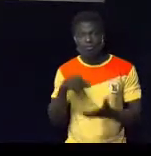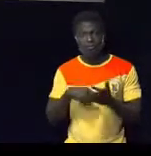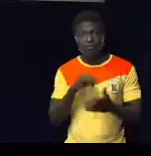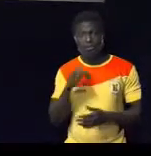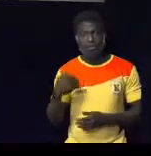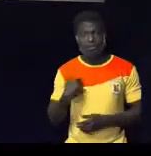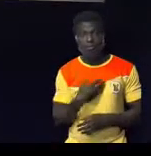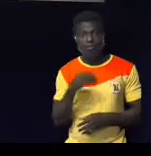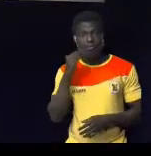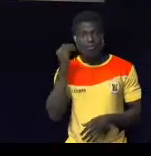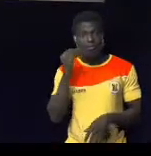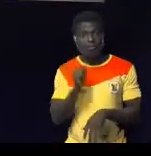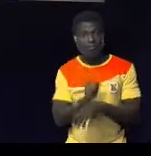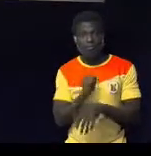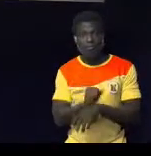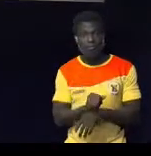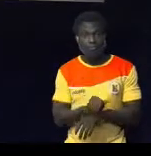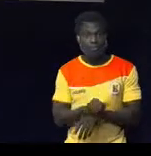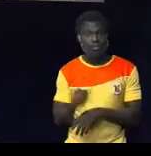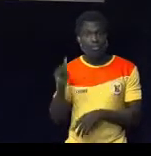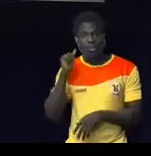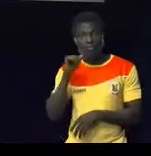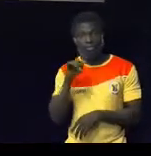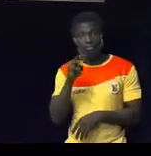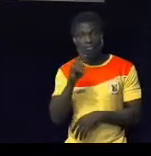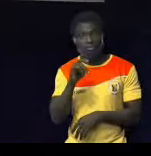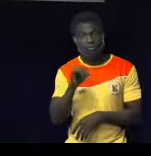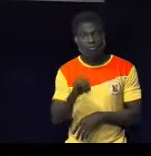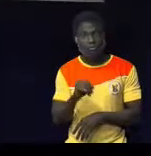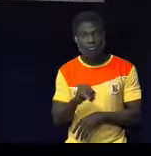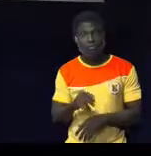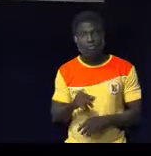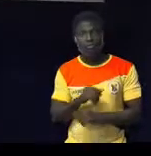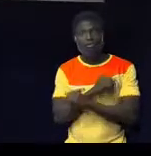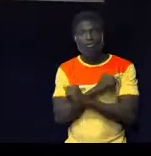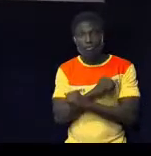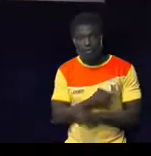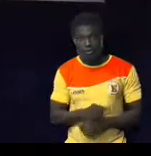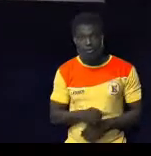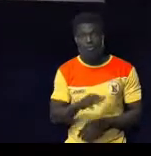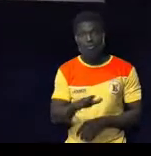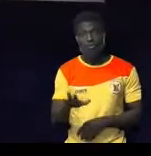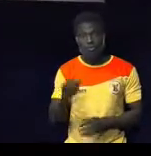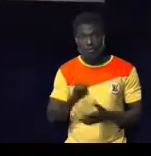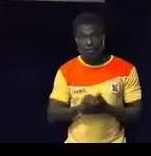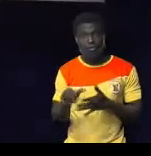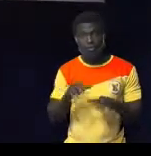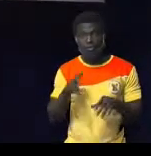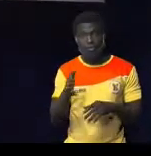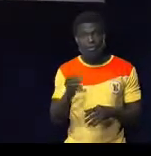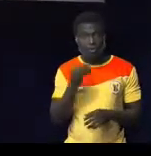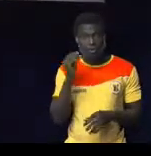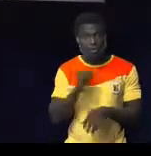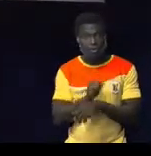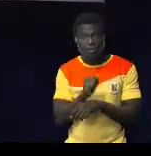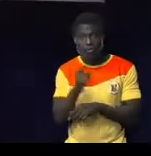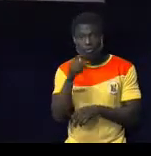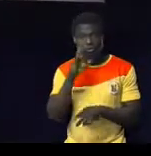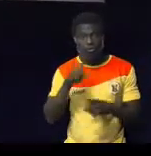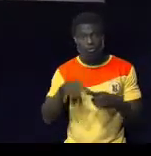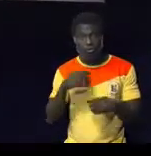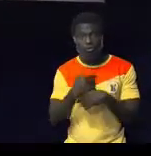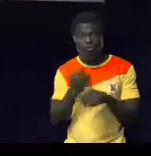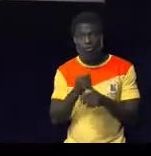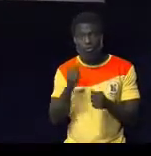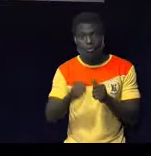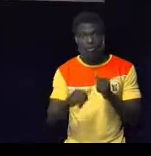Now, this is our homework. You know, Auntie Fumi loves pupils that do their homework.